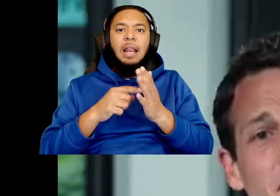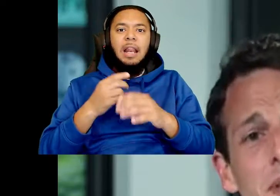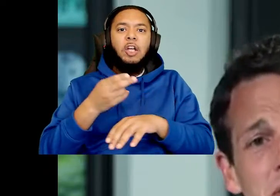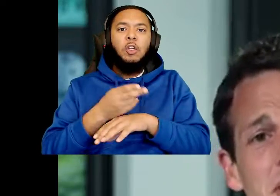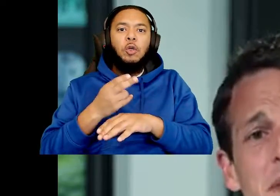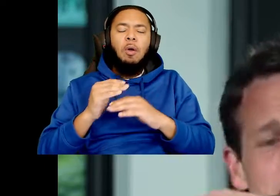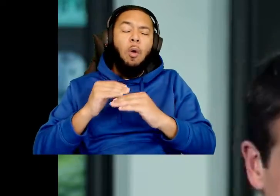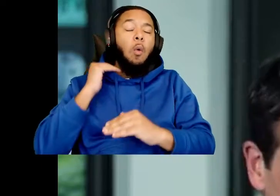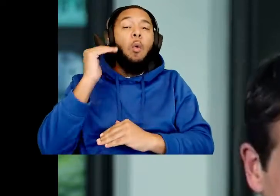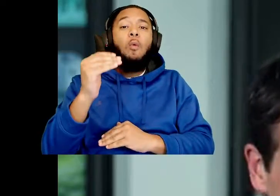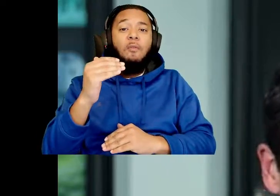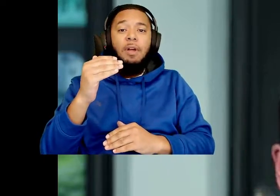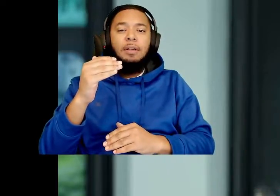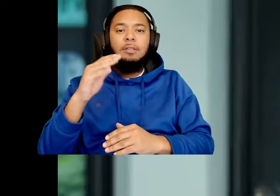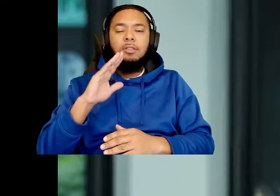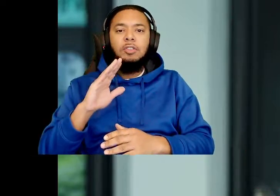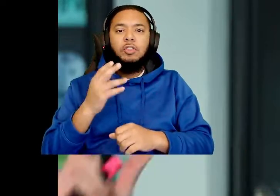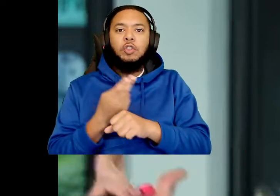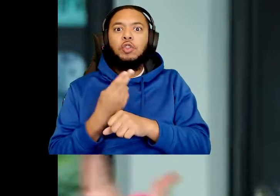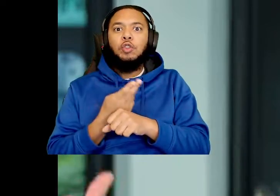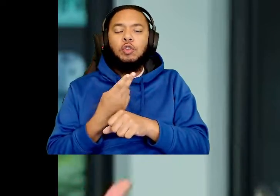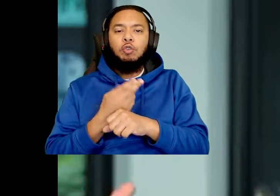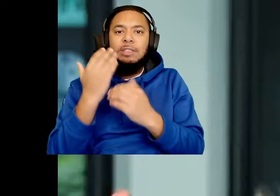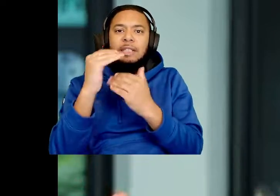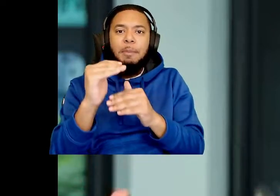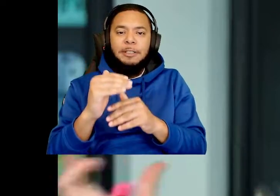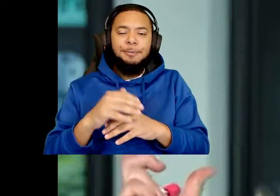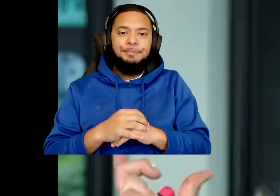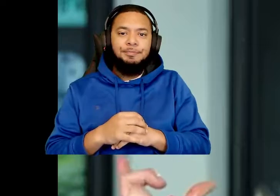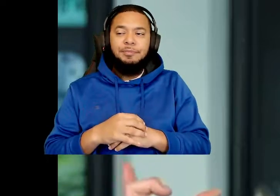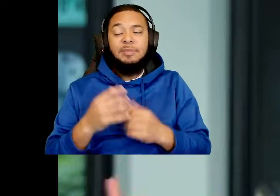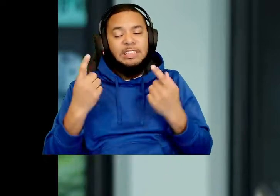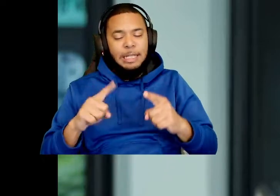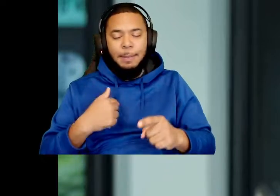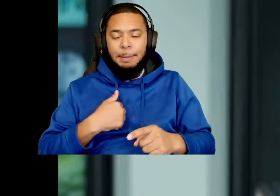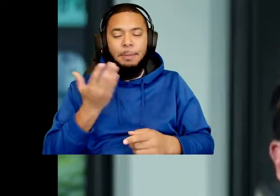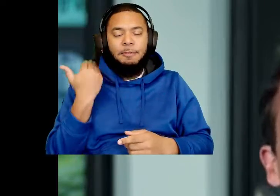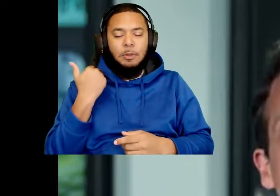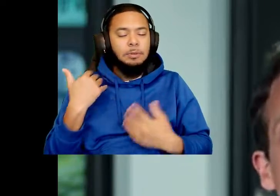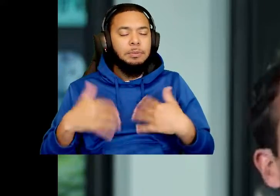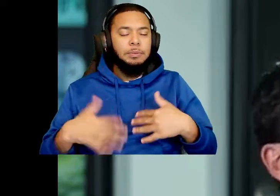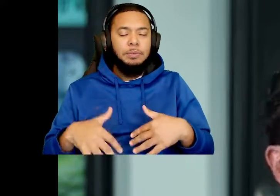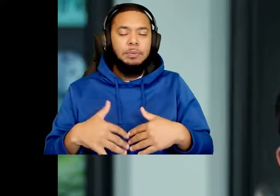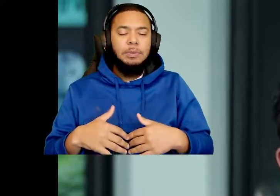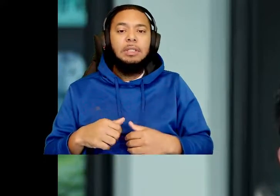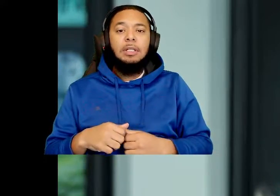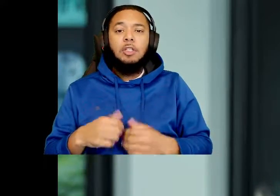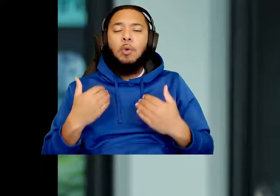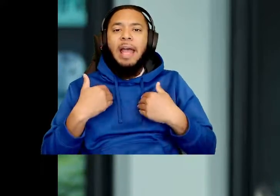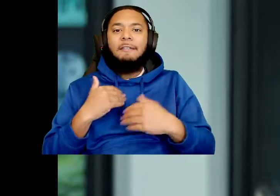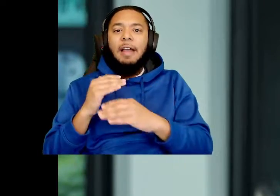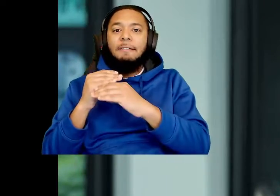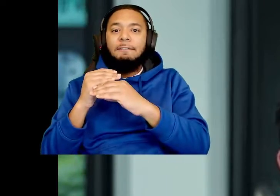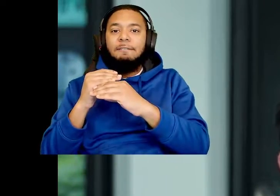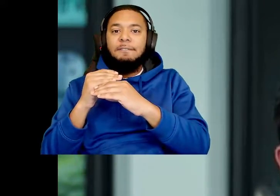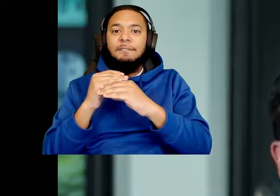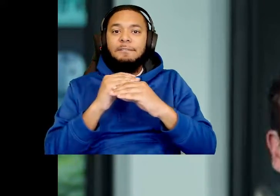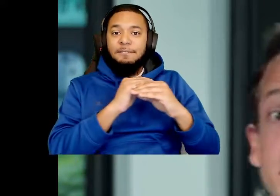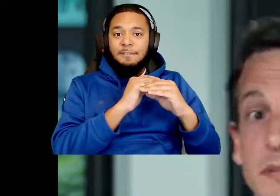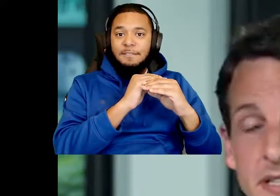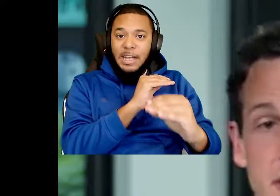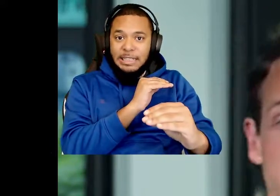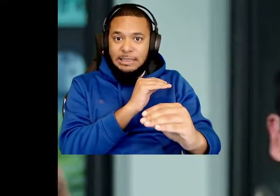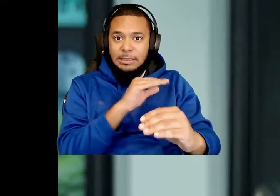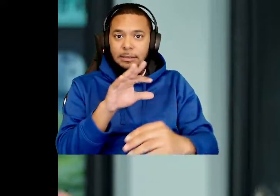time, your phone bill is the same. So we've got fixed expenses, always stay the same.